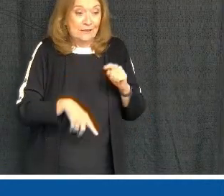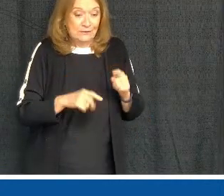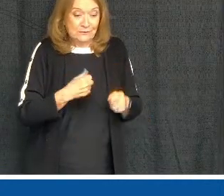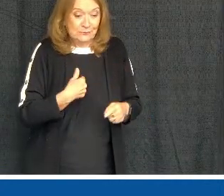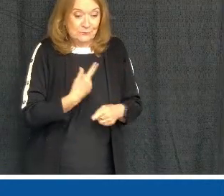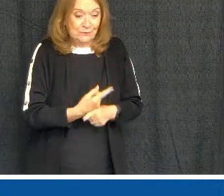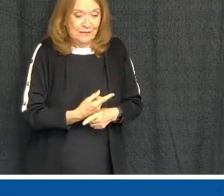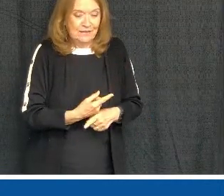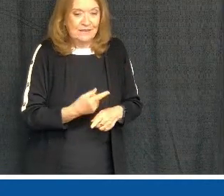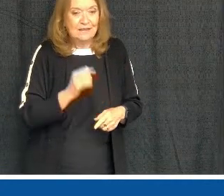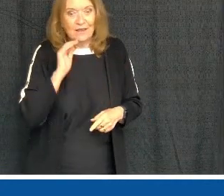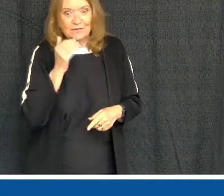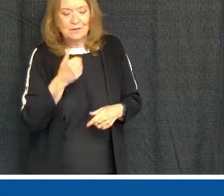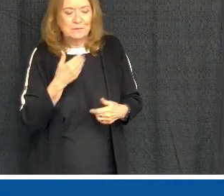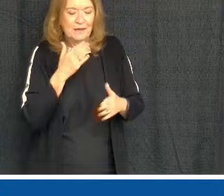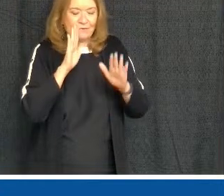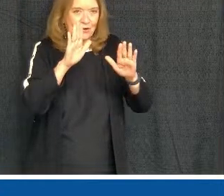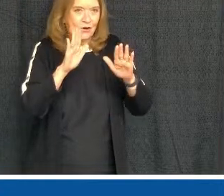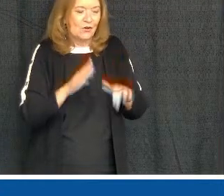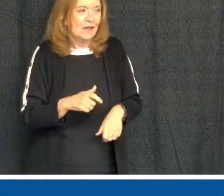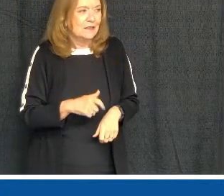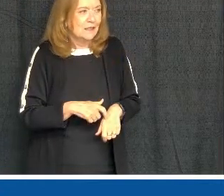They all seemed to have a really great time.